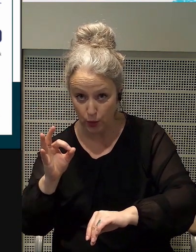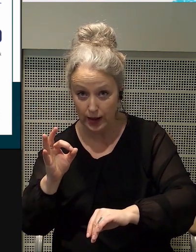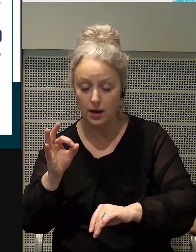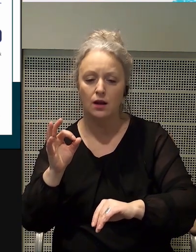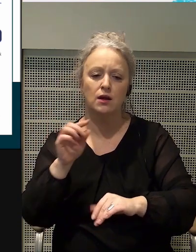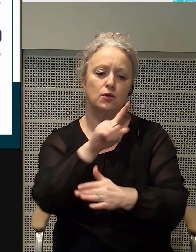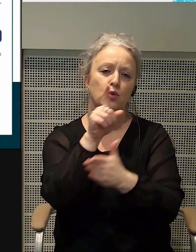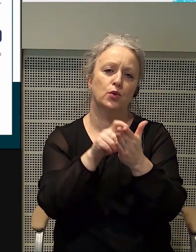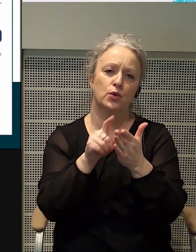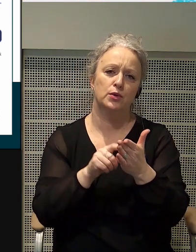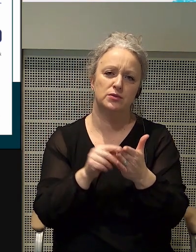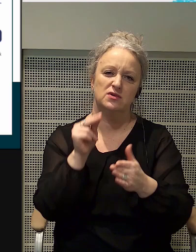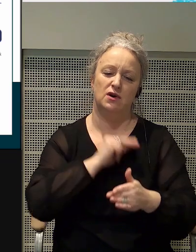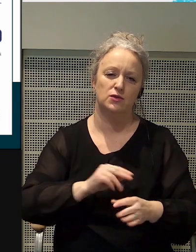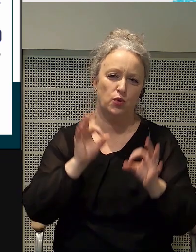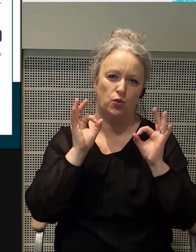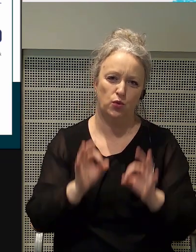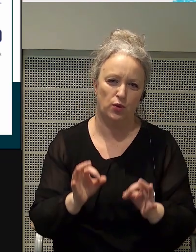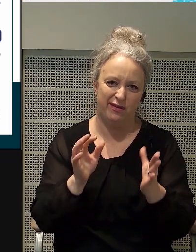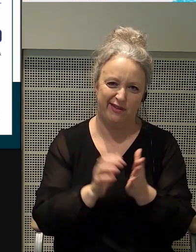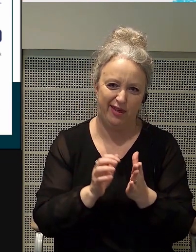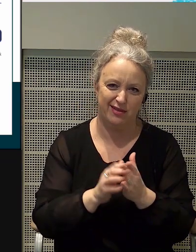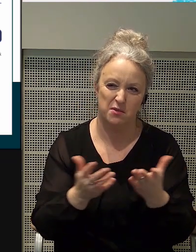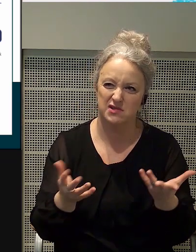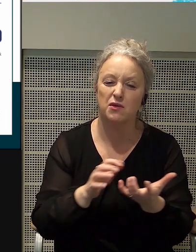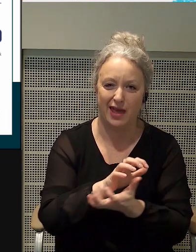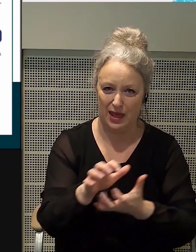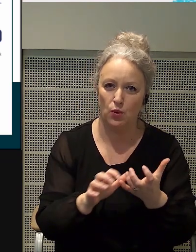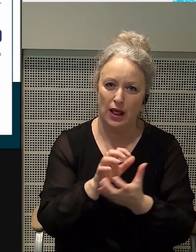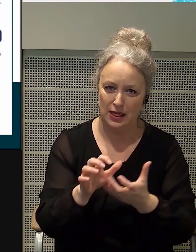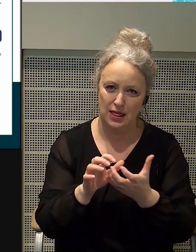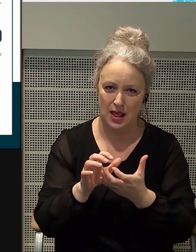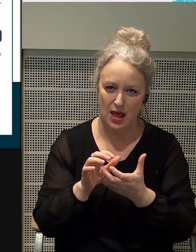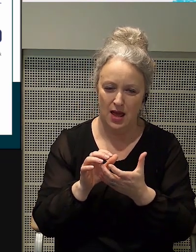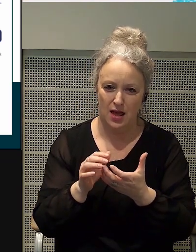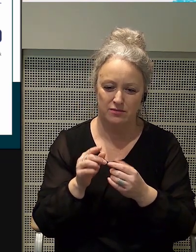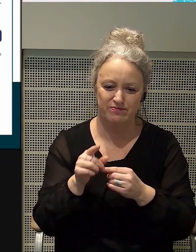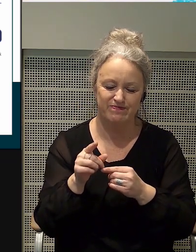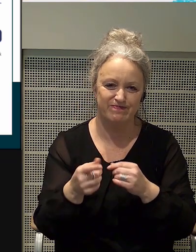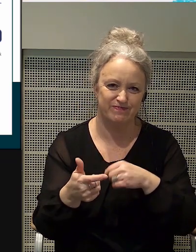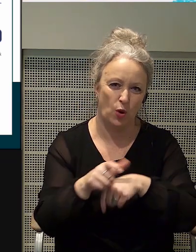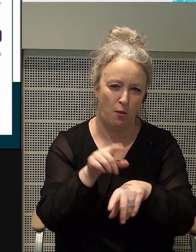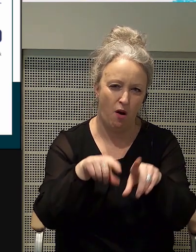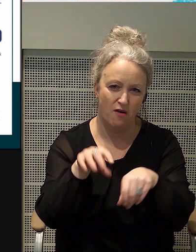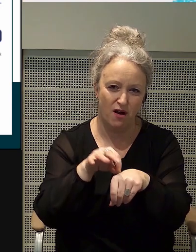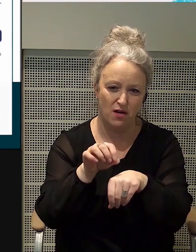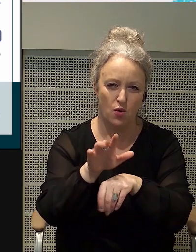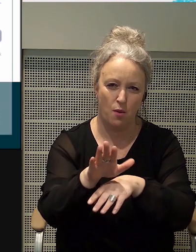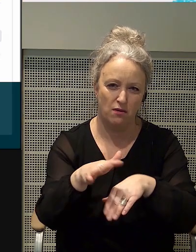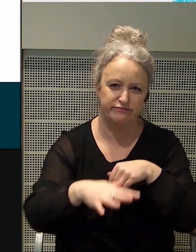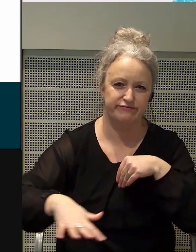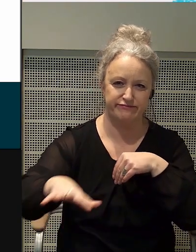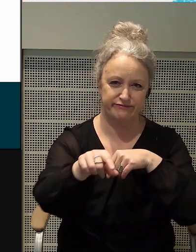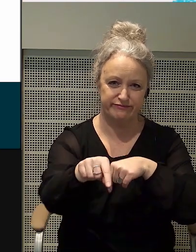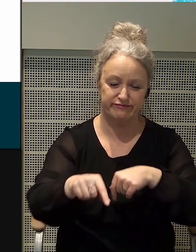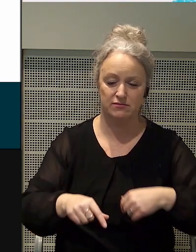It's a struggle, and especially for rare diseases, it's hard. But we saw that it was very relevant to have a questionnaire like